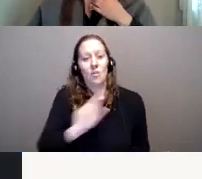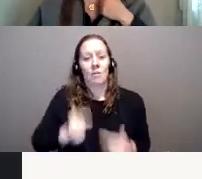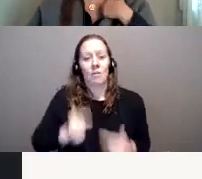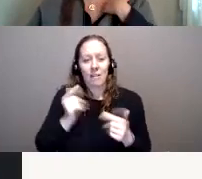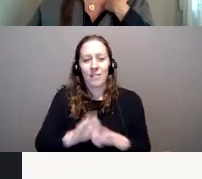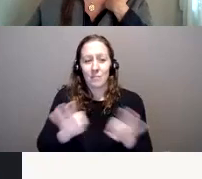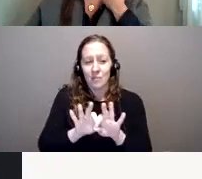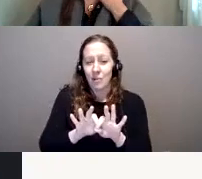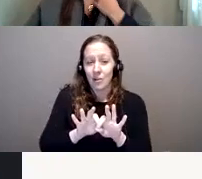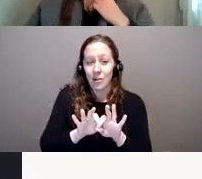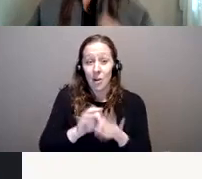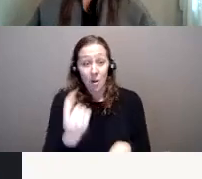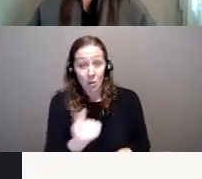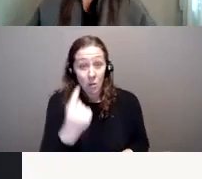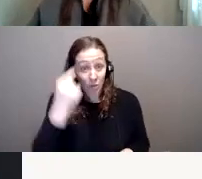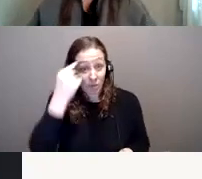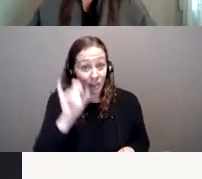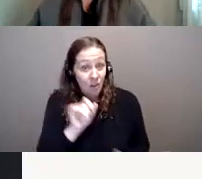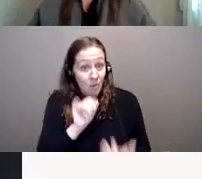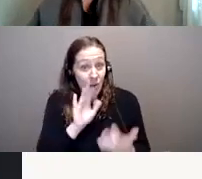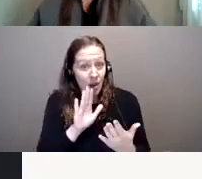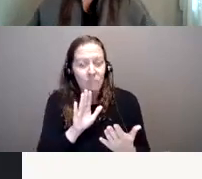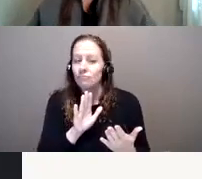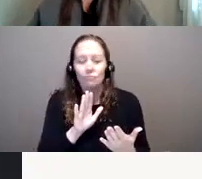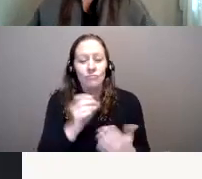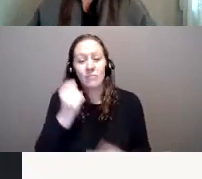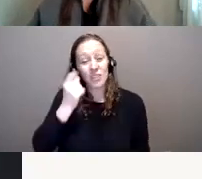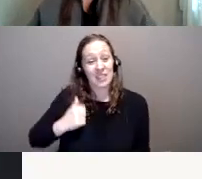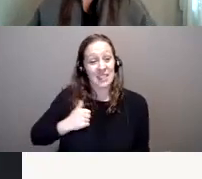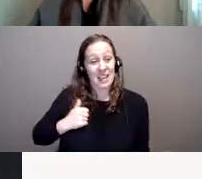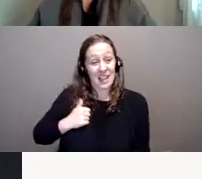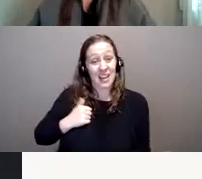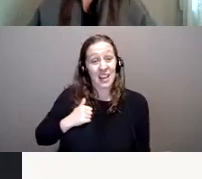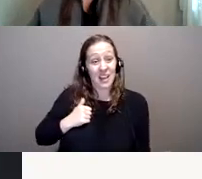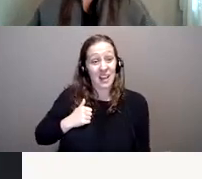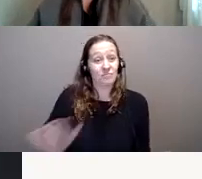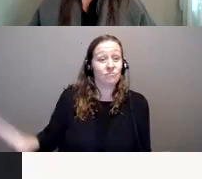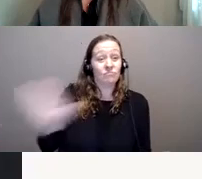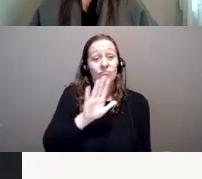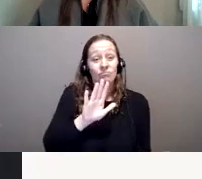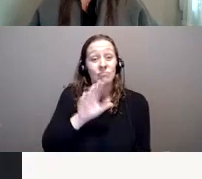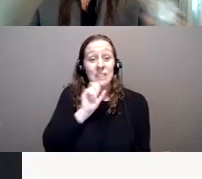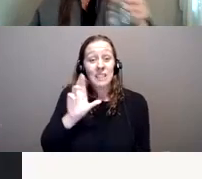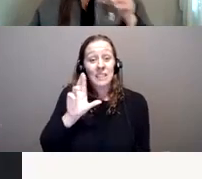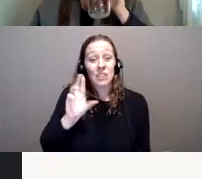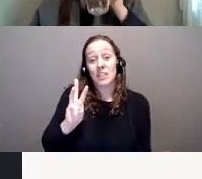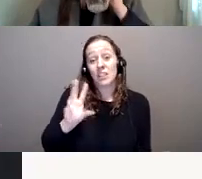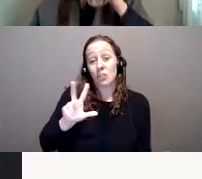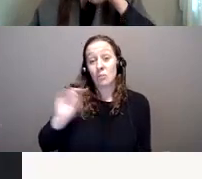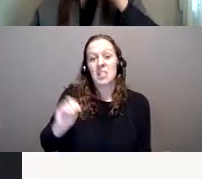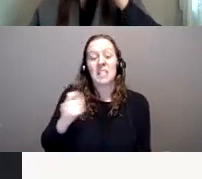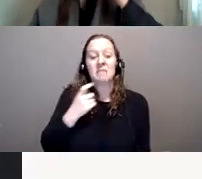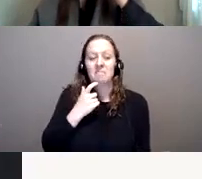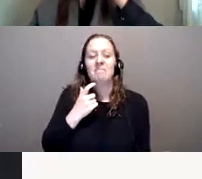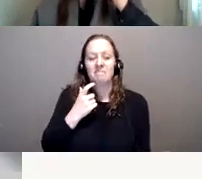alone. Yet in Canada, 63% of seniors say they have been treated unfairly or differently because of their